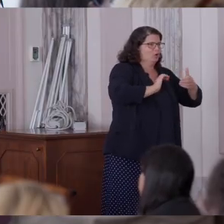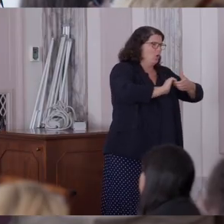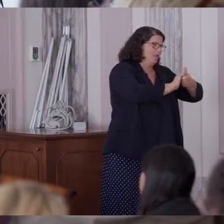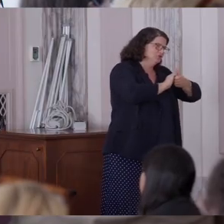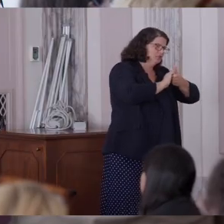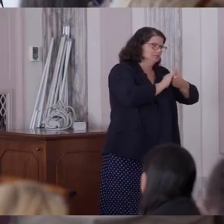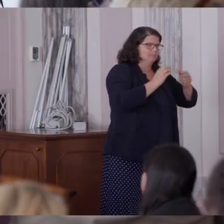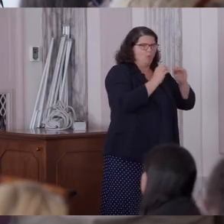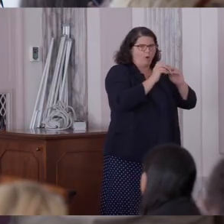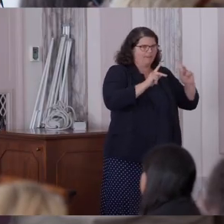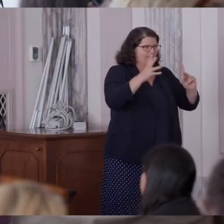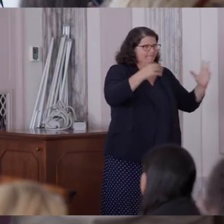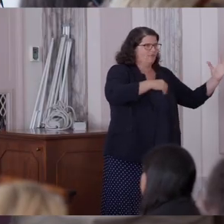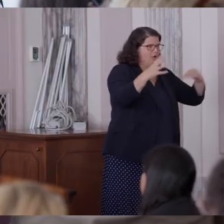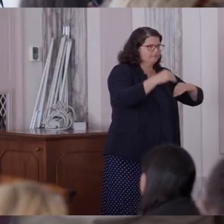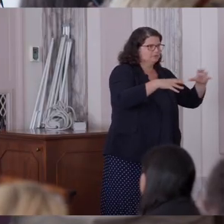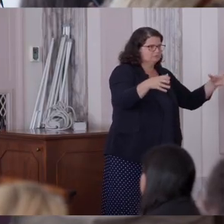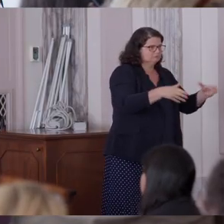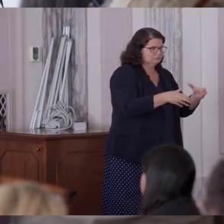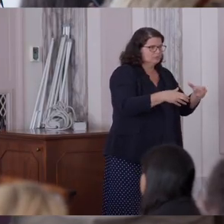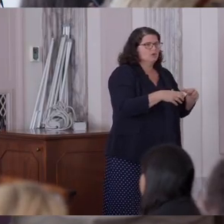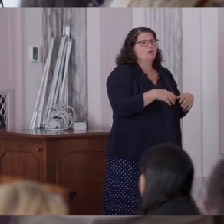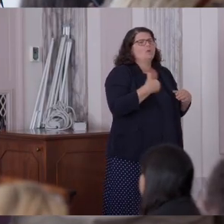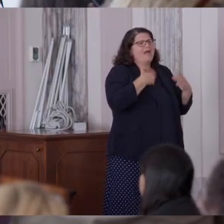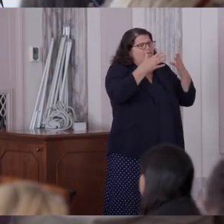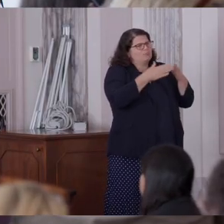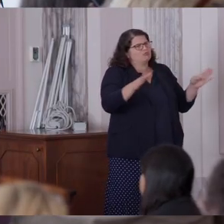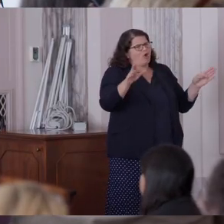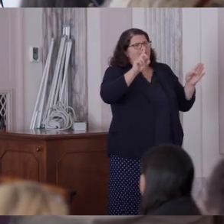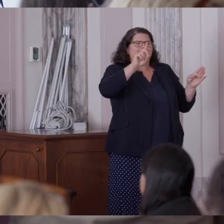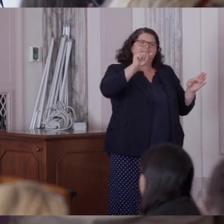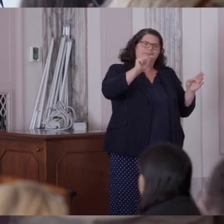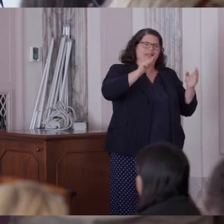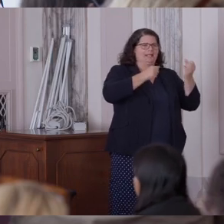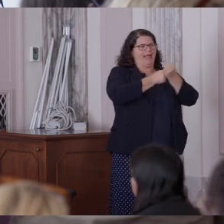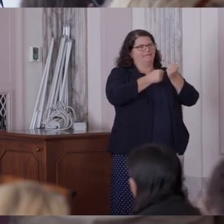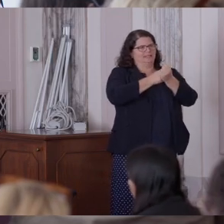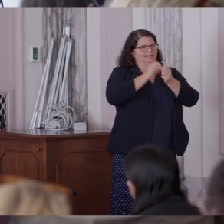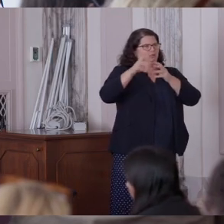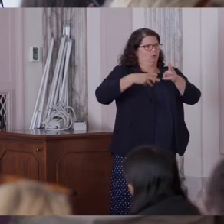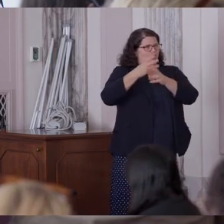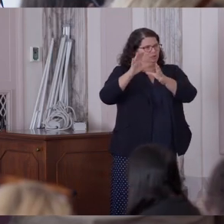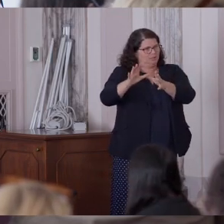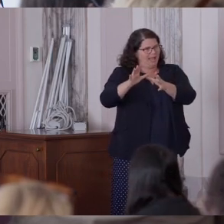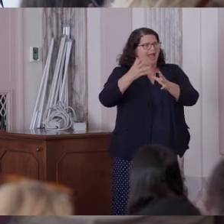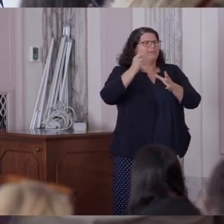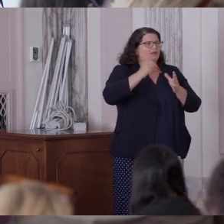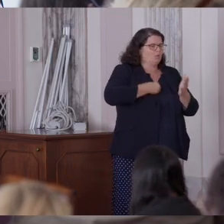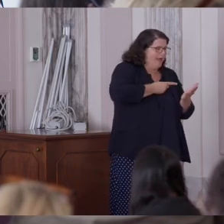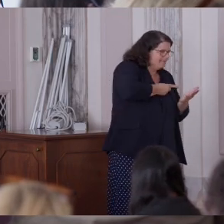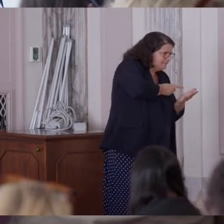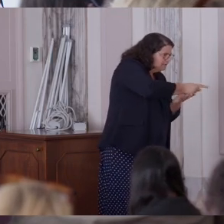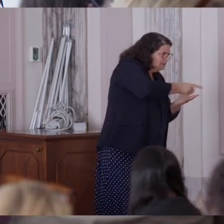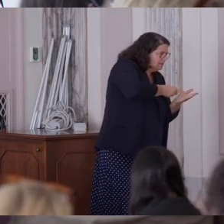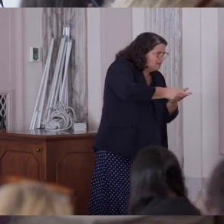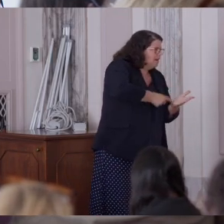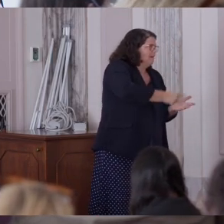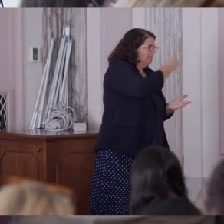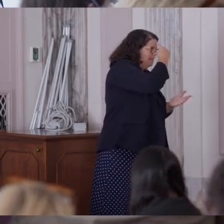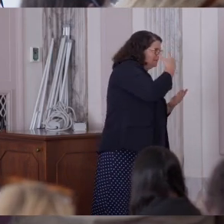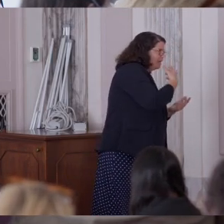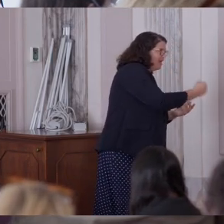a broad disability advocacy world, and then there's, I'm concerned about mental health, I'm concerned about IDD, you're concerned